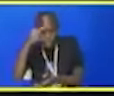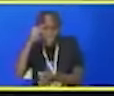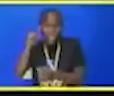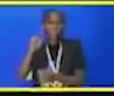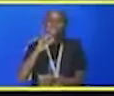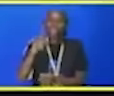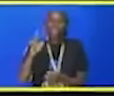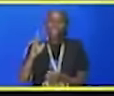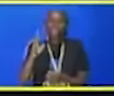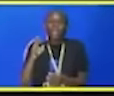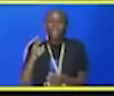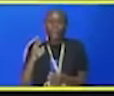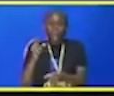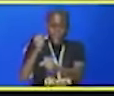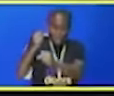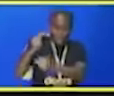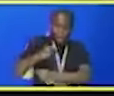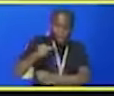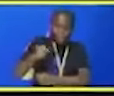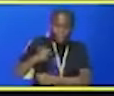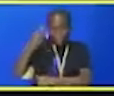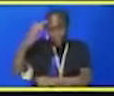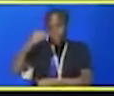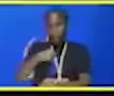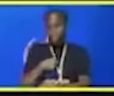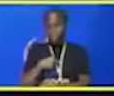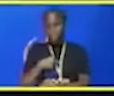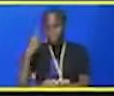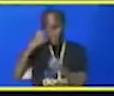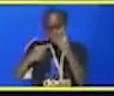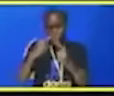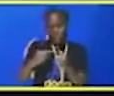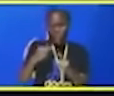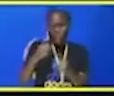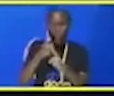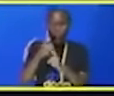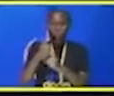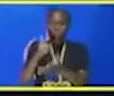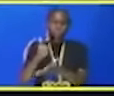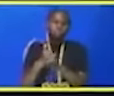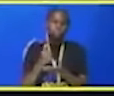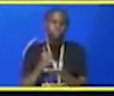me, my glory. And he calls him the lifter up of my head.